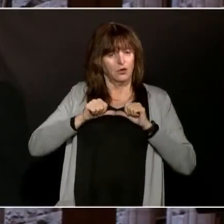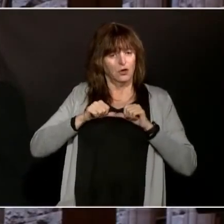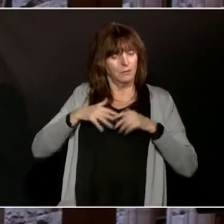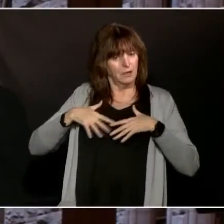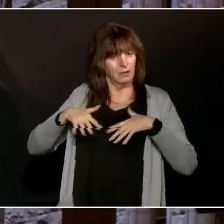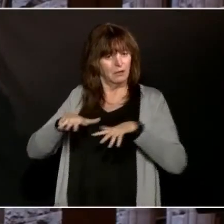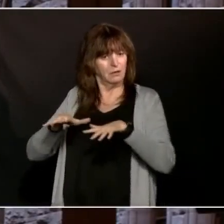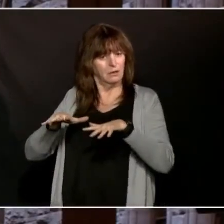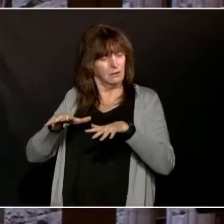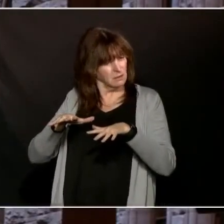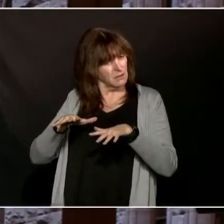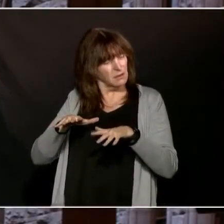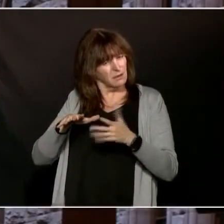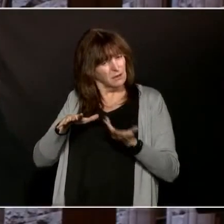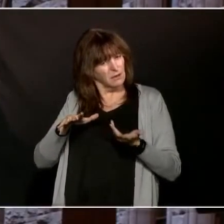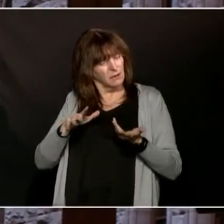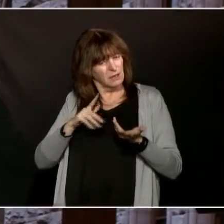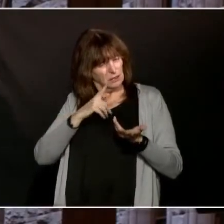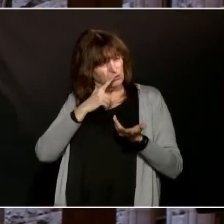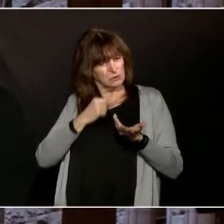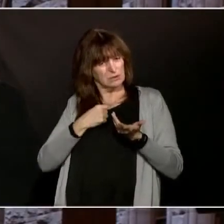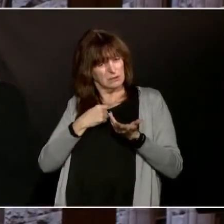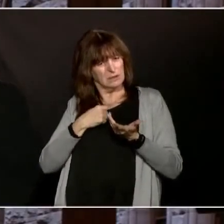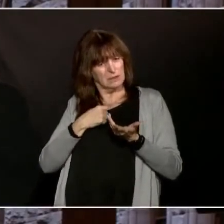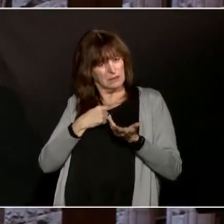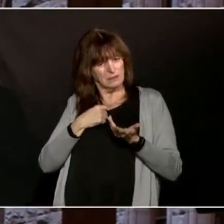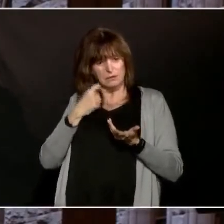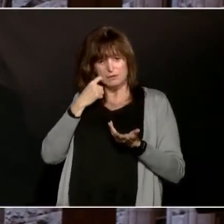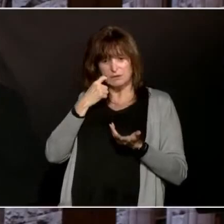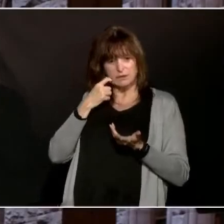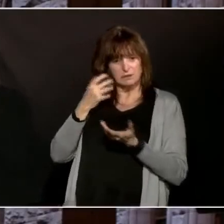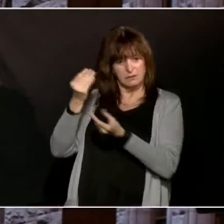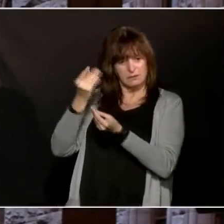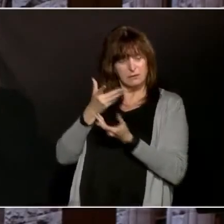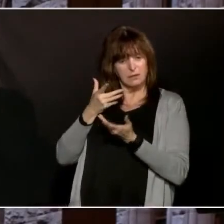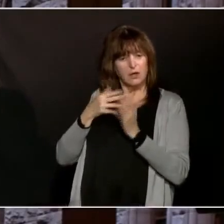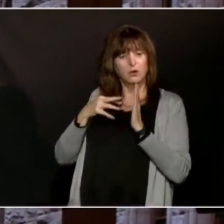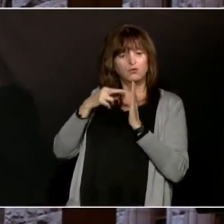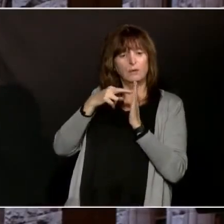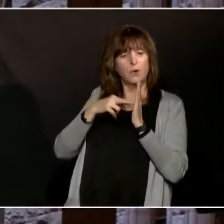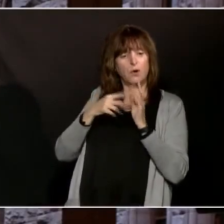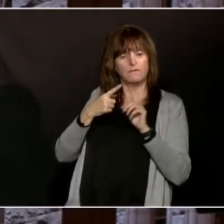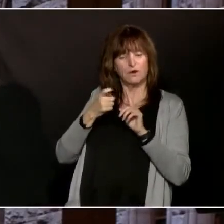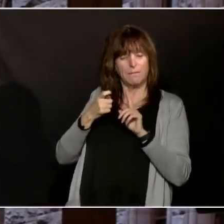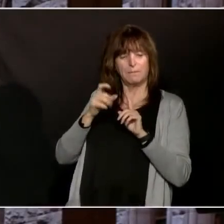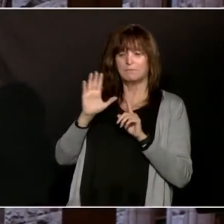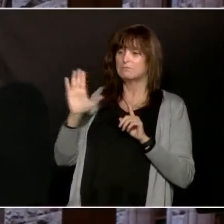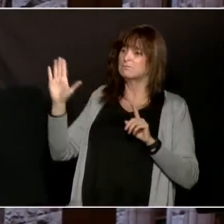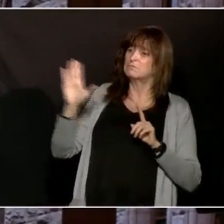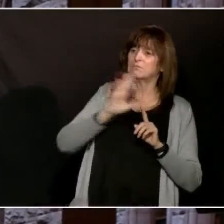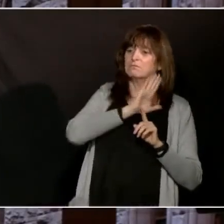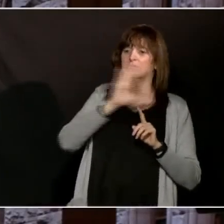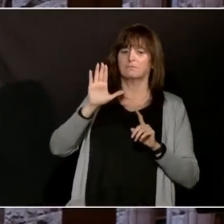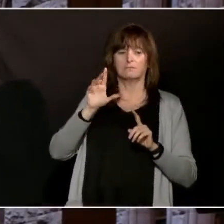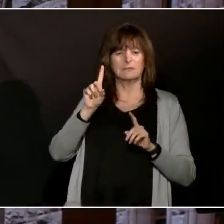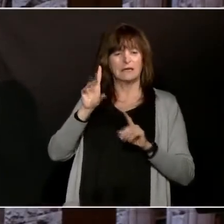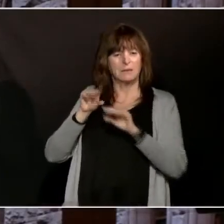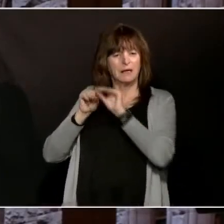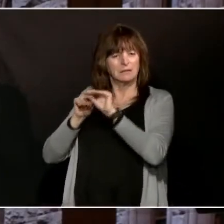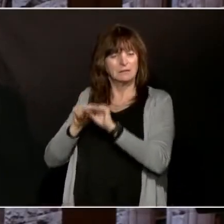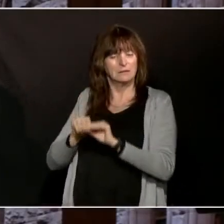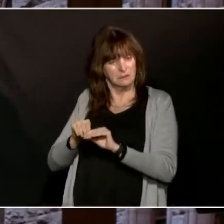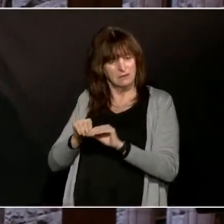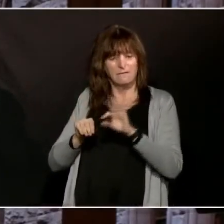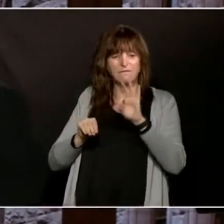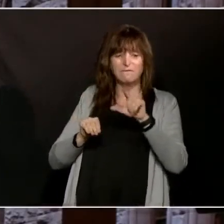got a report back again from the national database on, we have a amount of our influenza viruses, our other viruses, ones